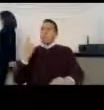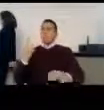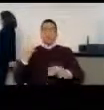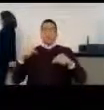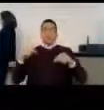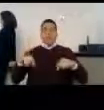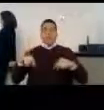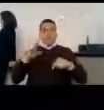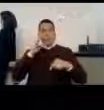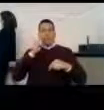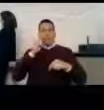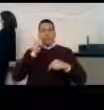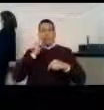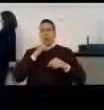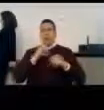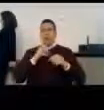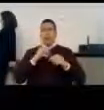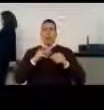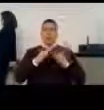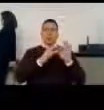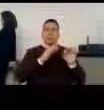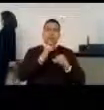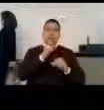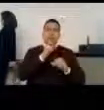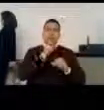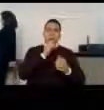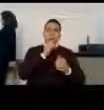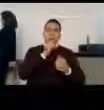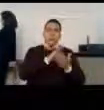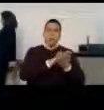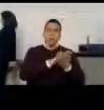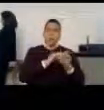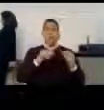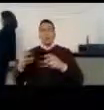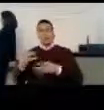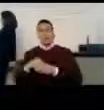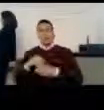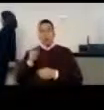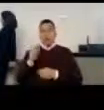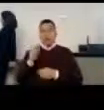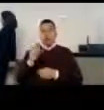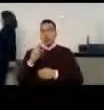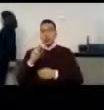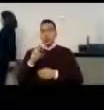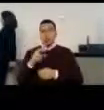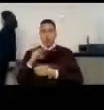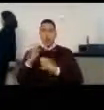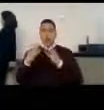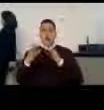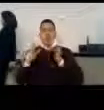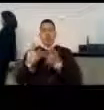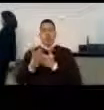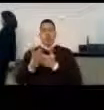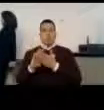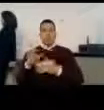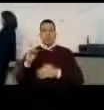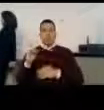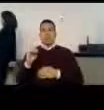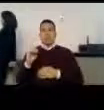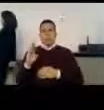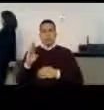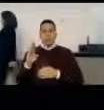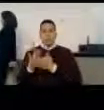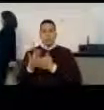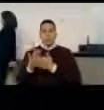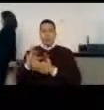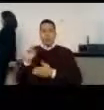the private school spectrum, but this right now will include charter school spectrum, public education as in what we call